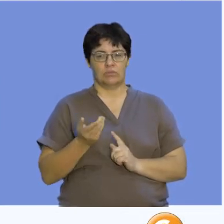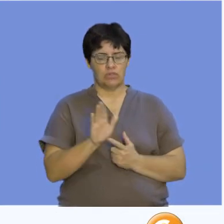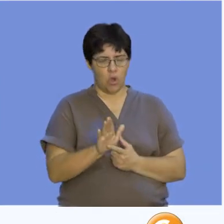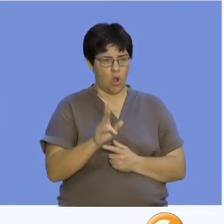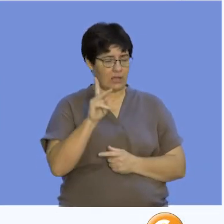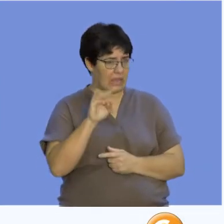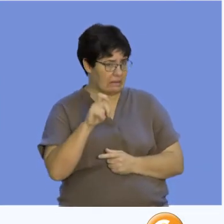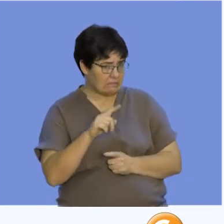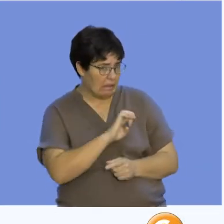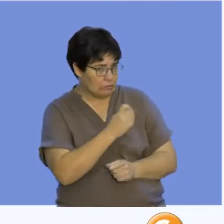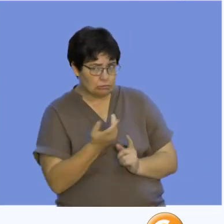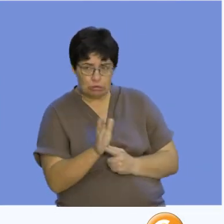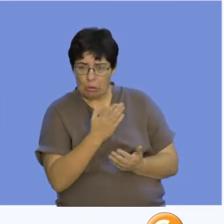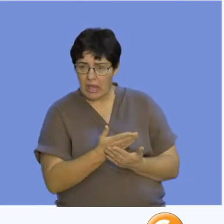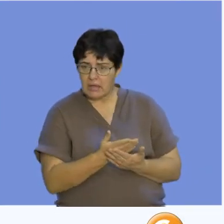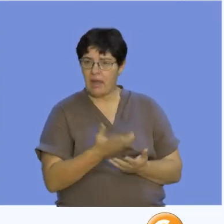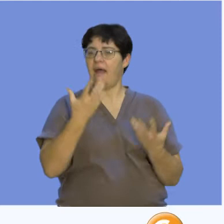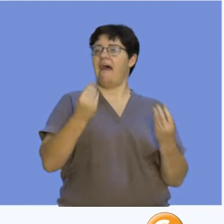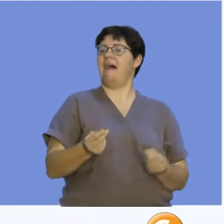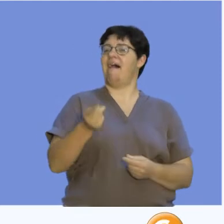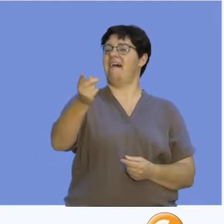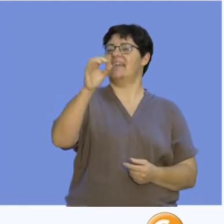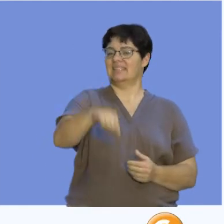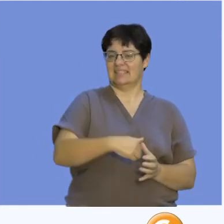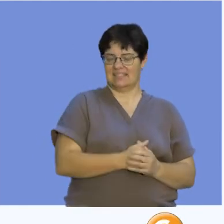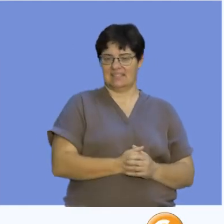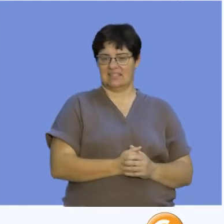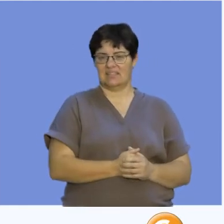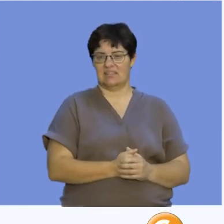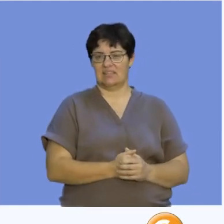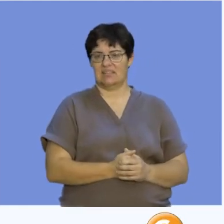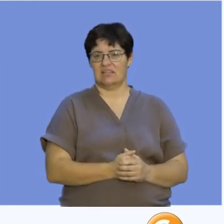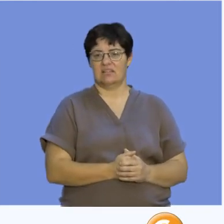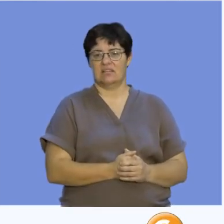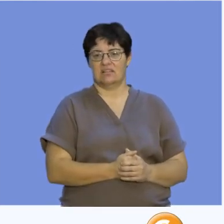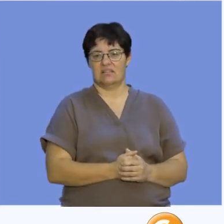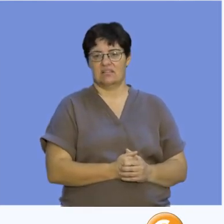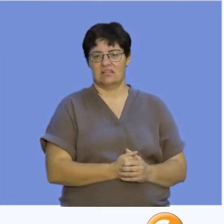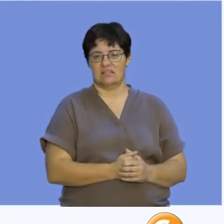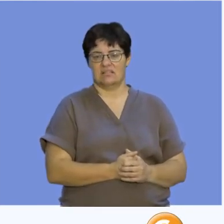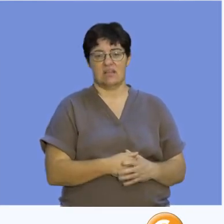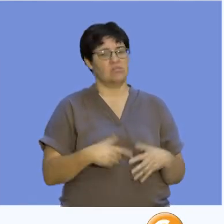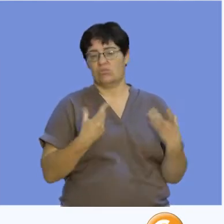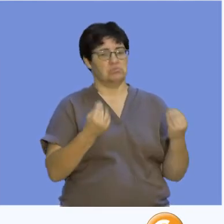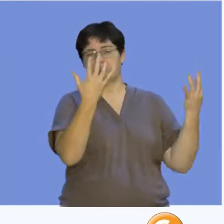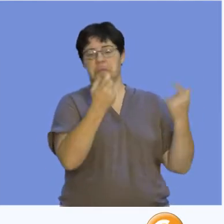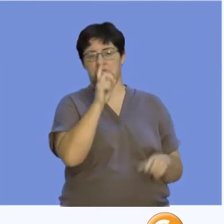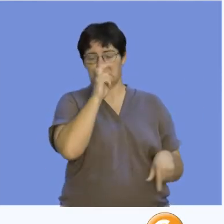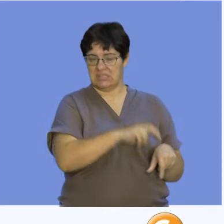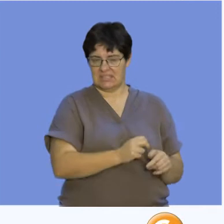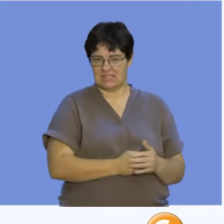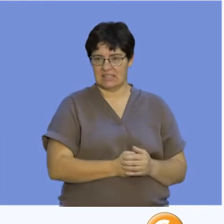kinetic energy? There we go. I don't even have to do the calculations. Look at